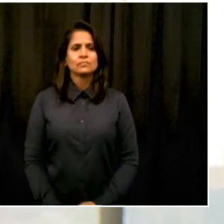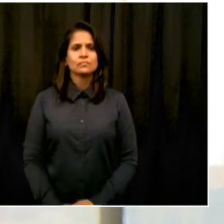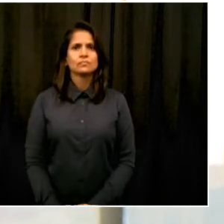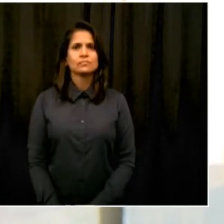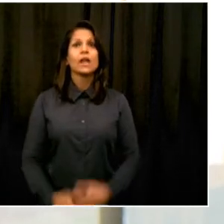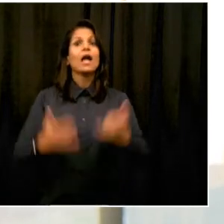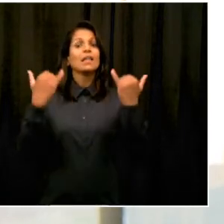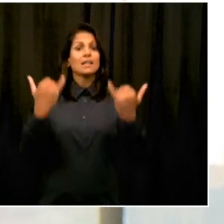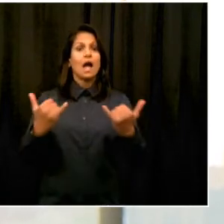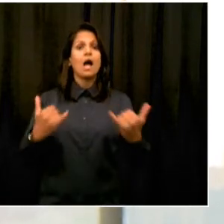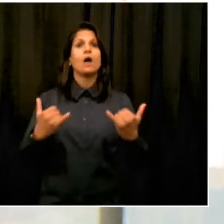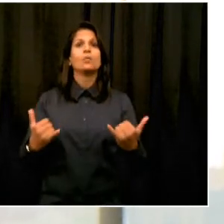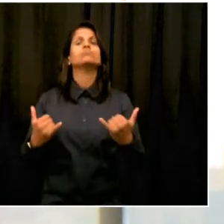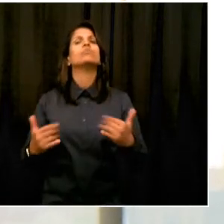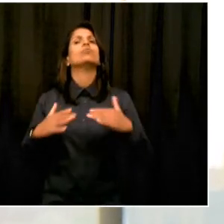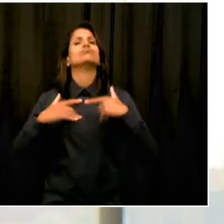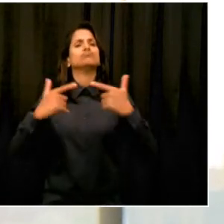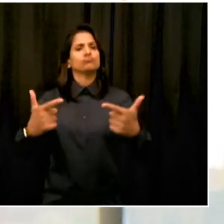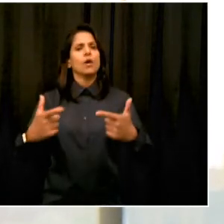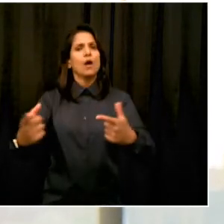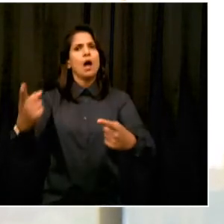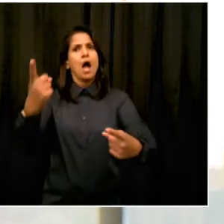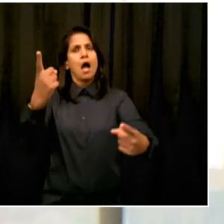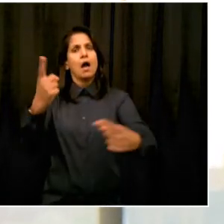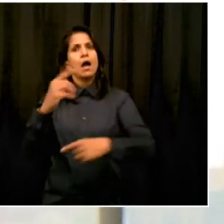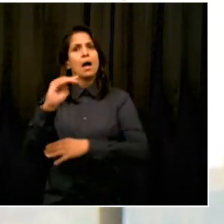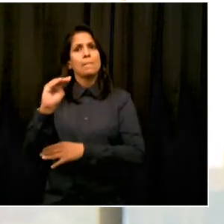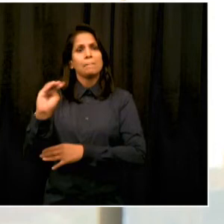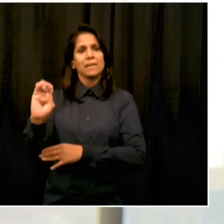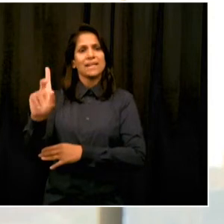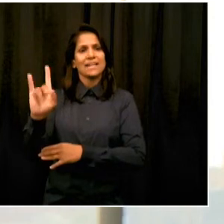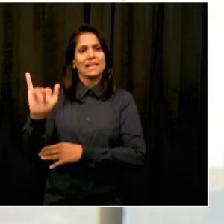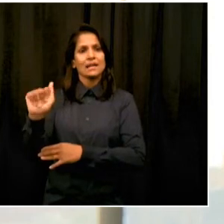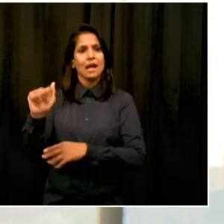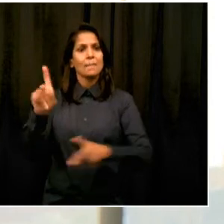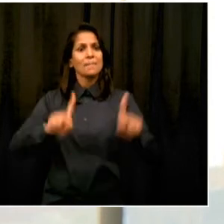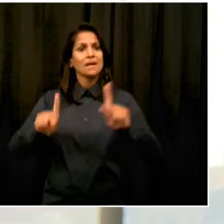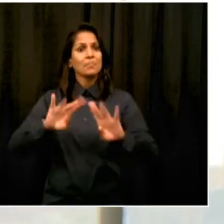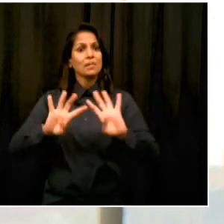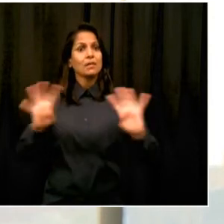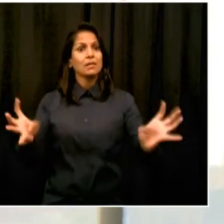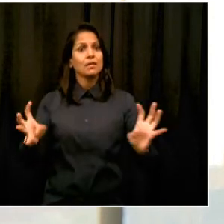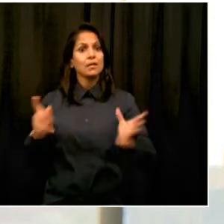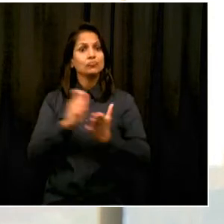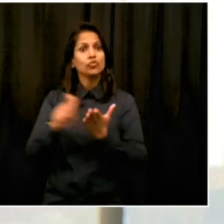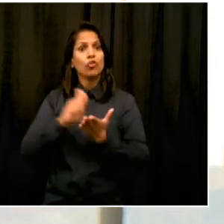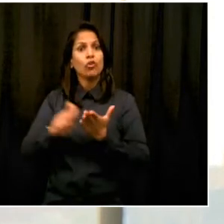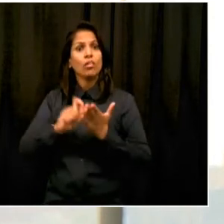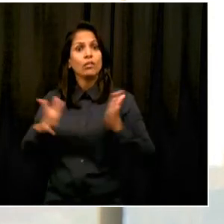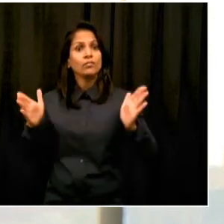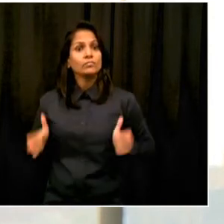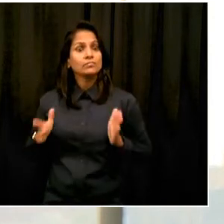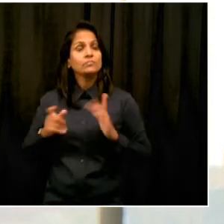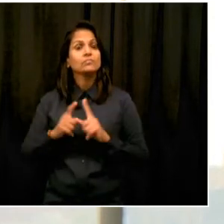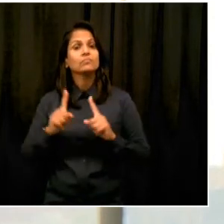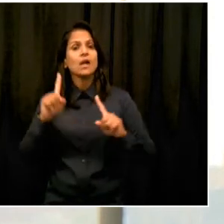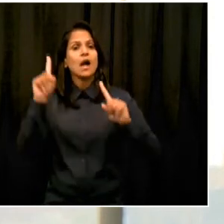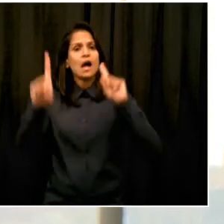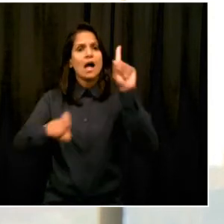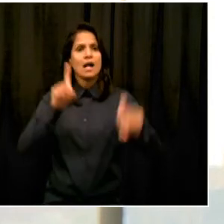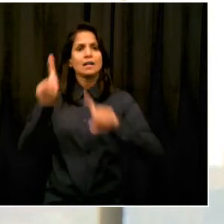our colleagues in the media. Dave. You want us to go to the microphone here? Yeah, I think it'd be good to get the microphone.